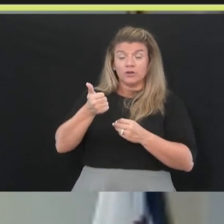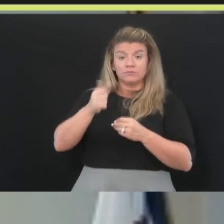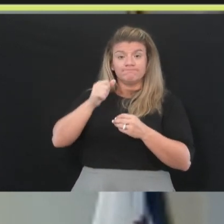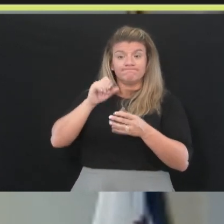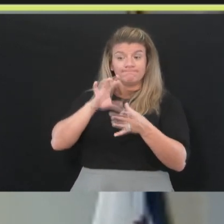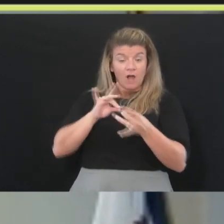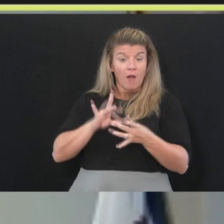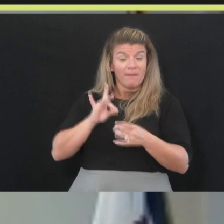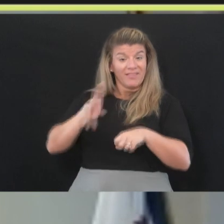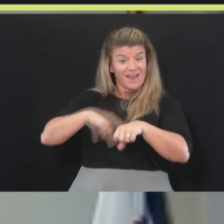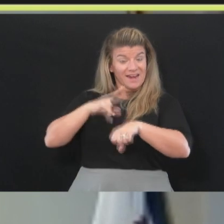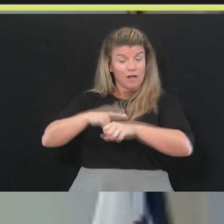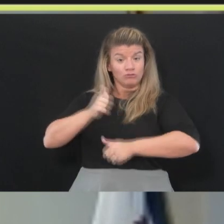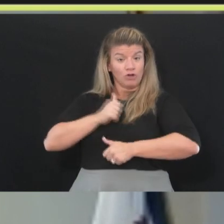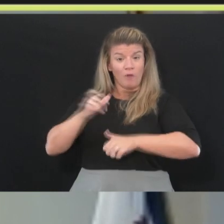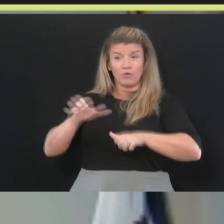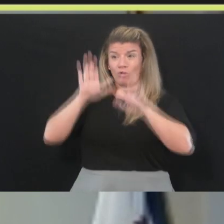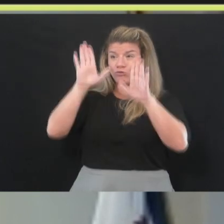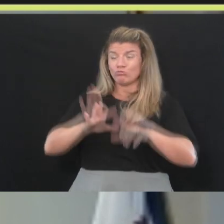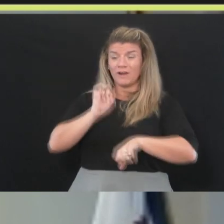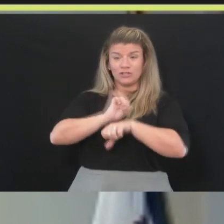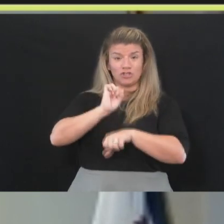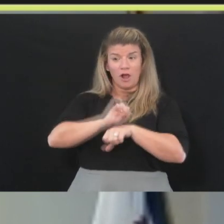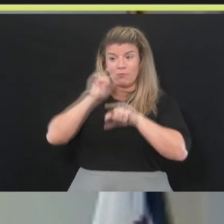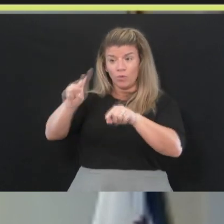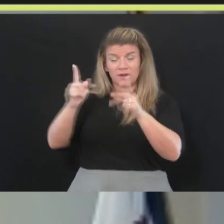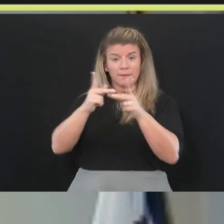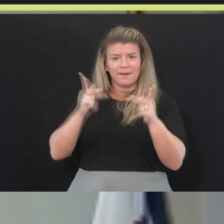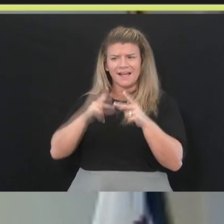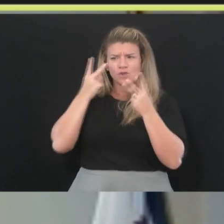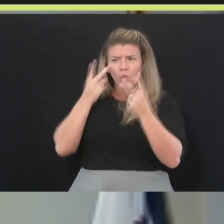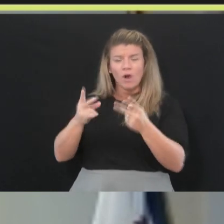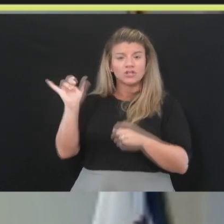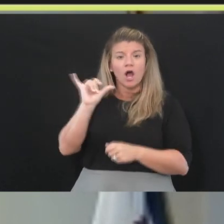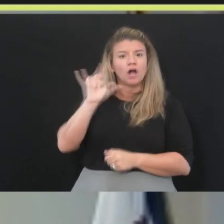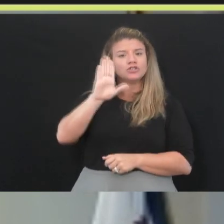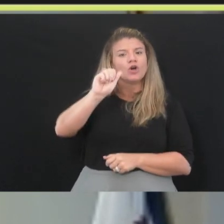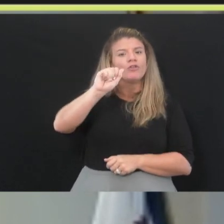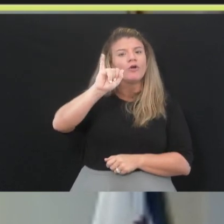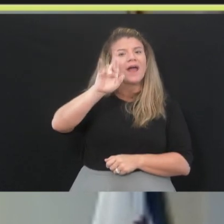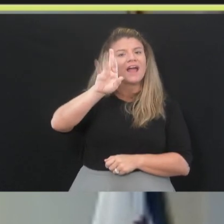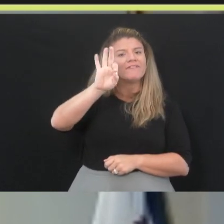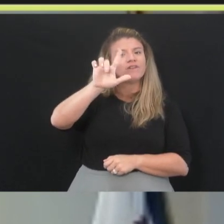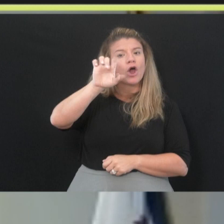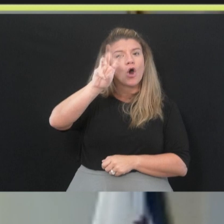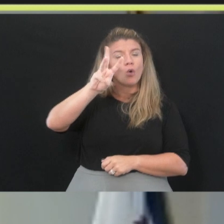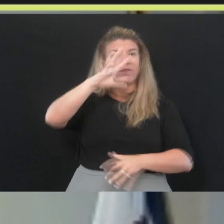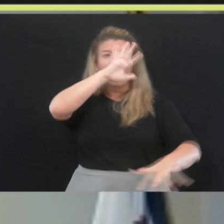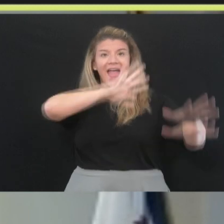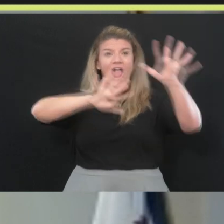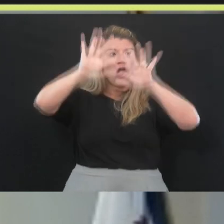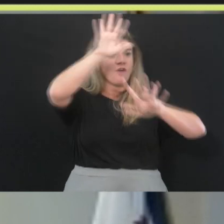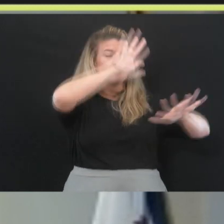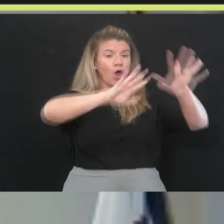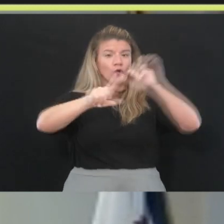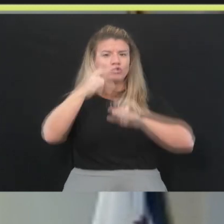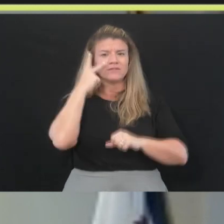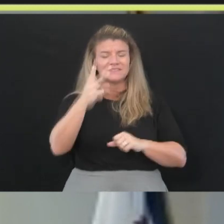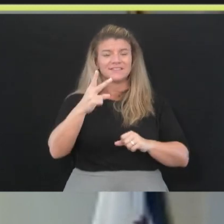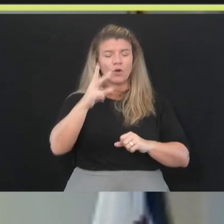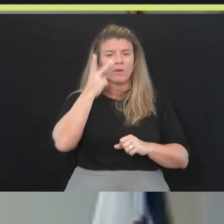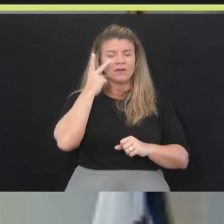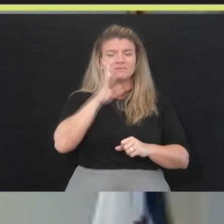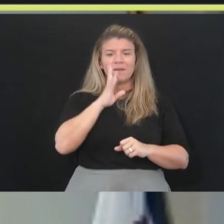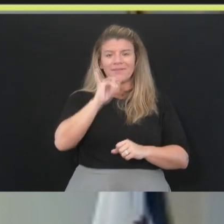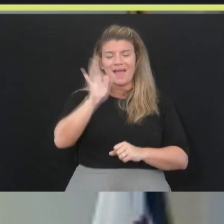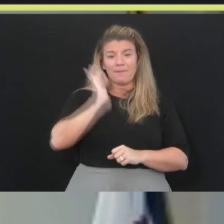in going to these facilities and looking at airflow in these facilities. As you may have heard us talk about in the past, negative